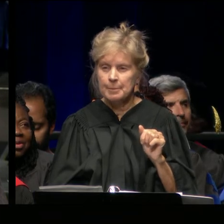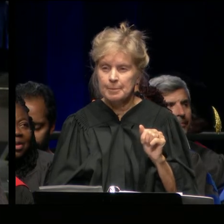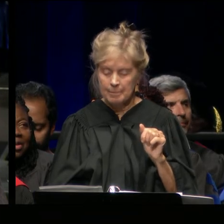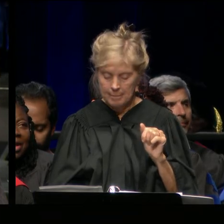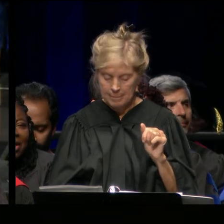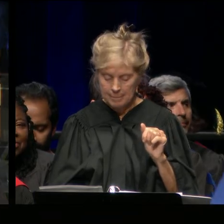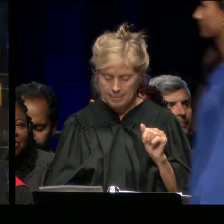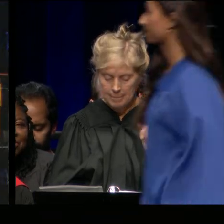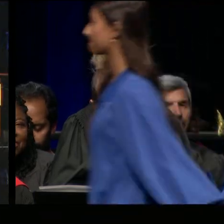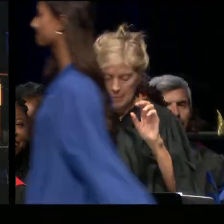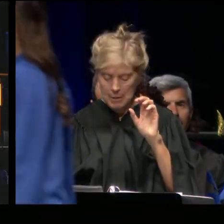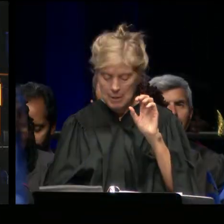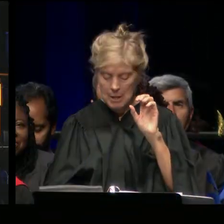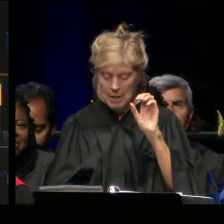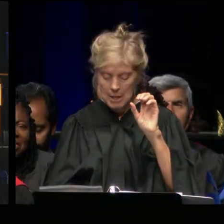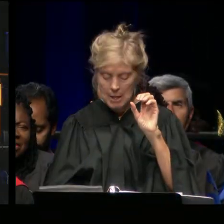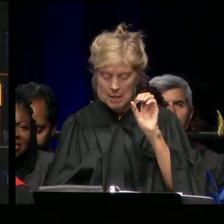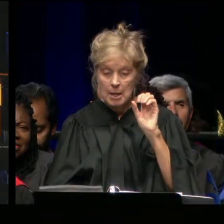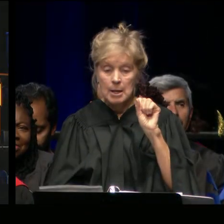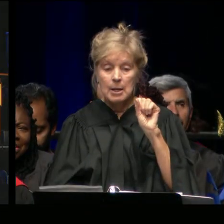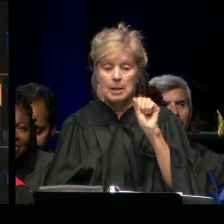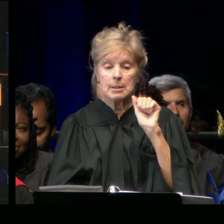Sanam Syed.